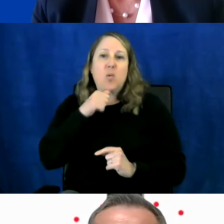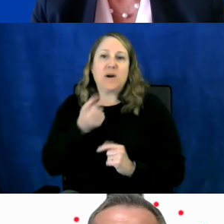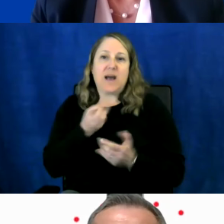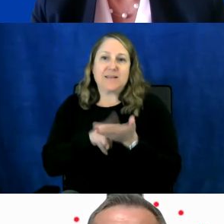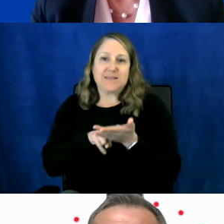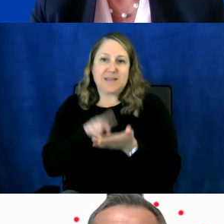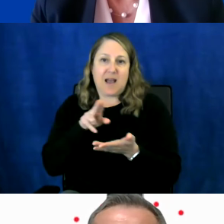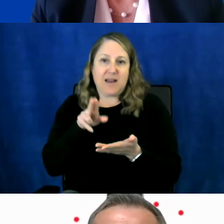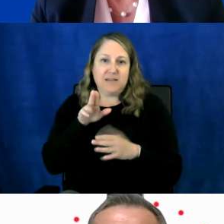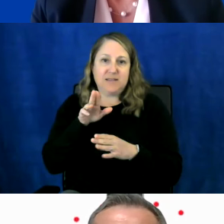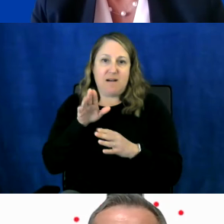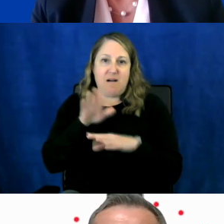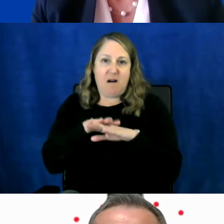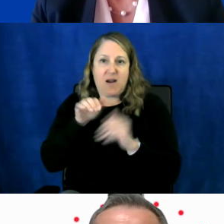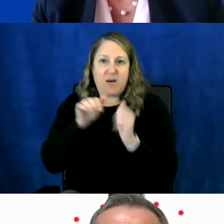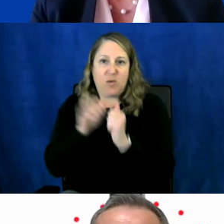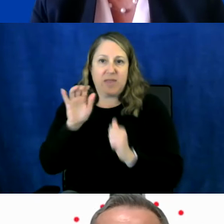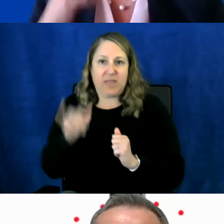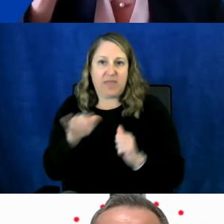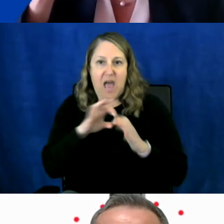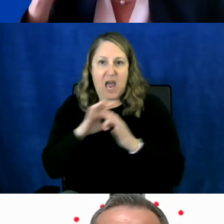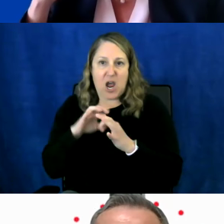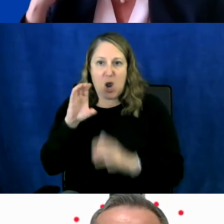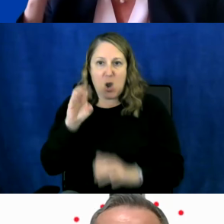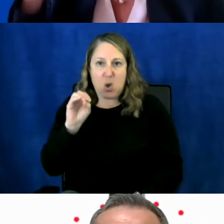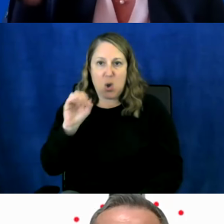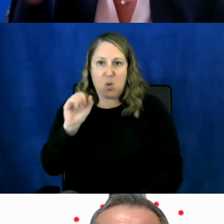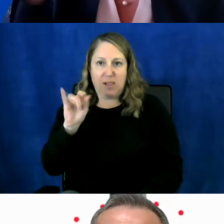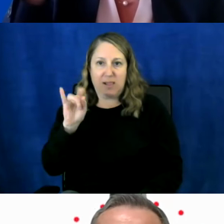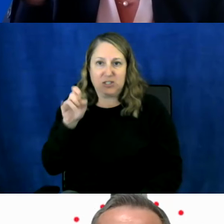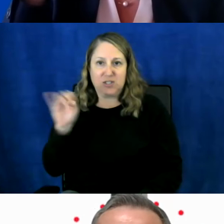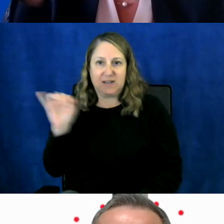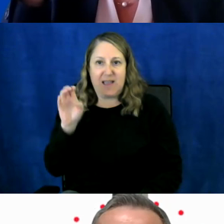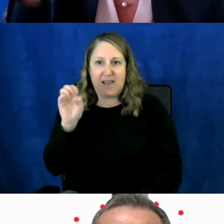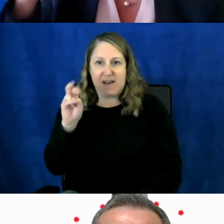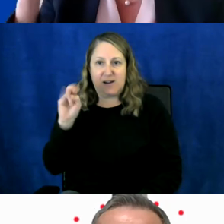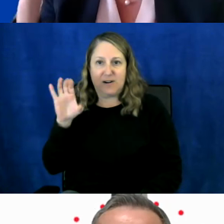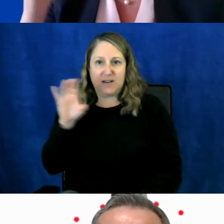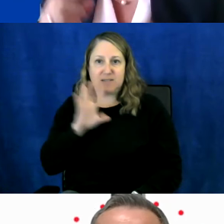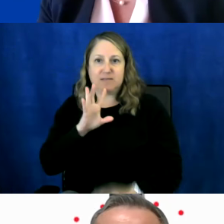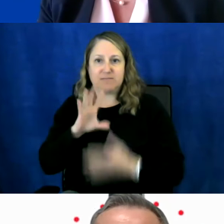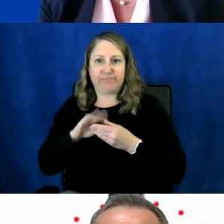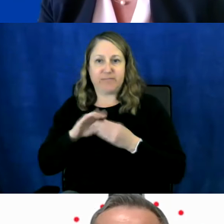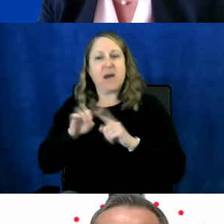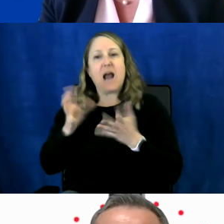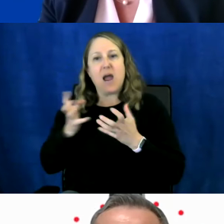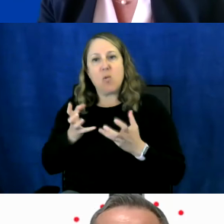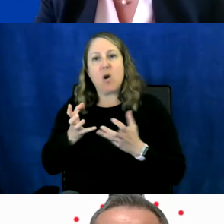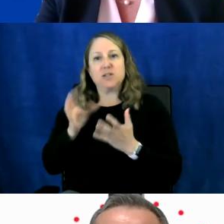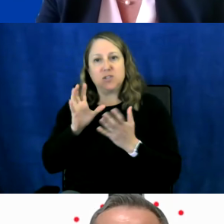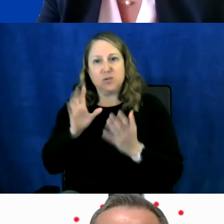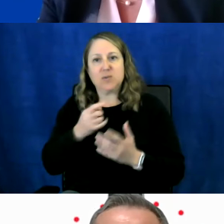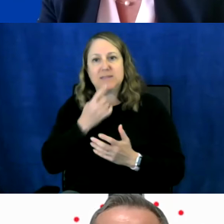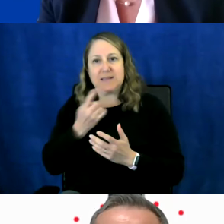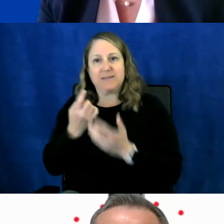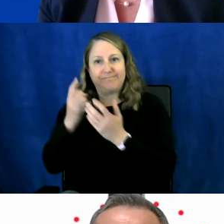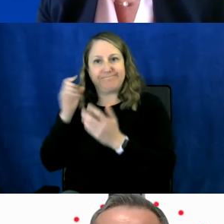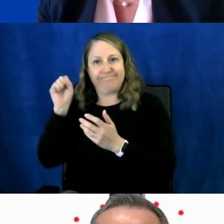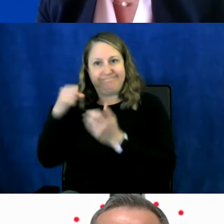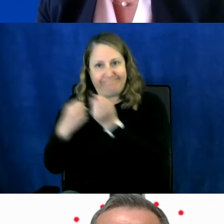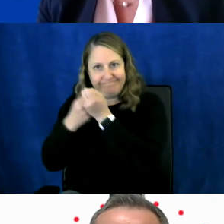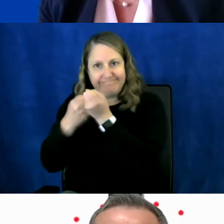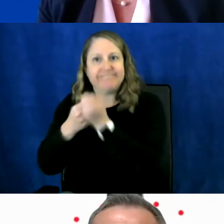coalition that Eric talked about, but I really want to echo his comments and sign on to